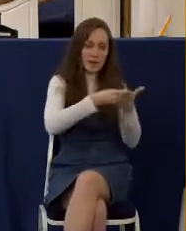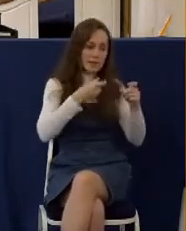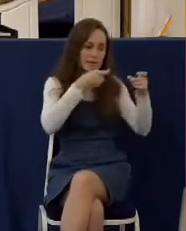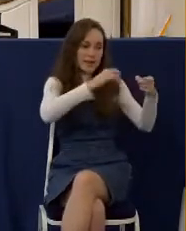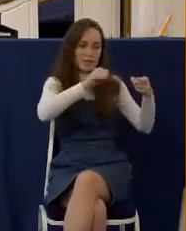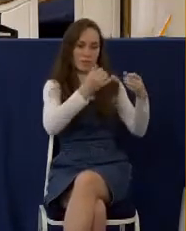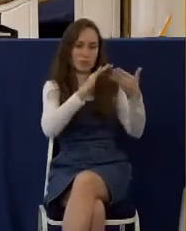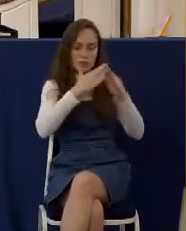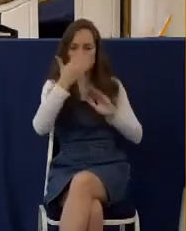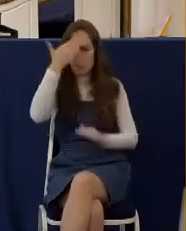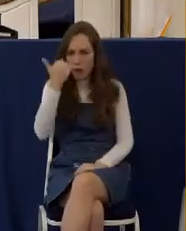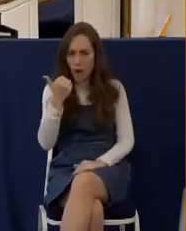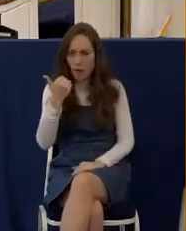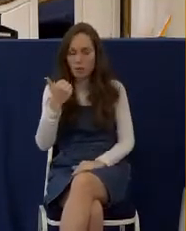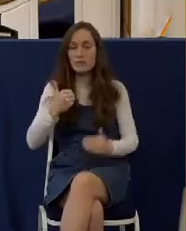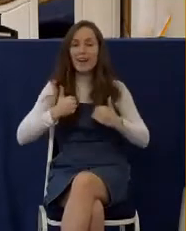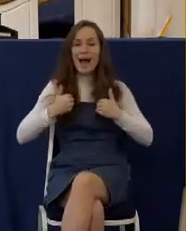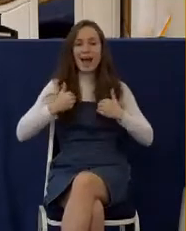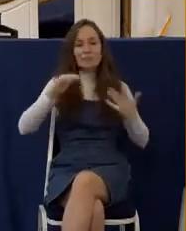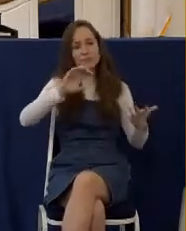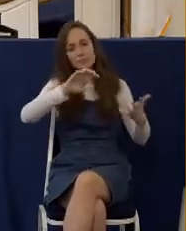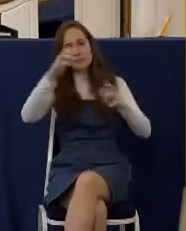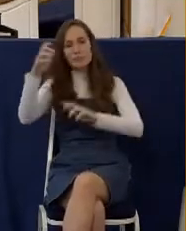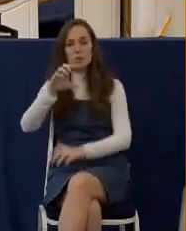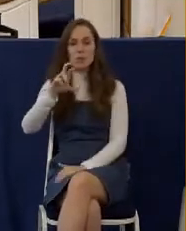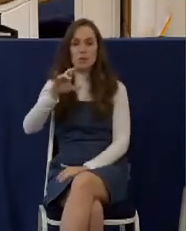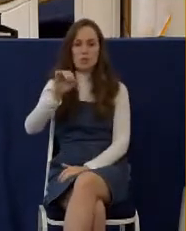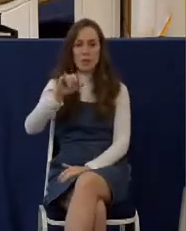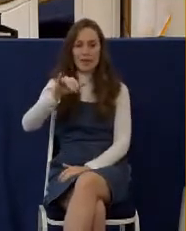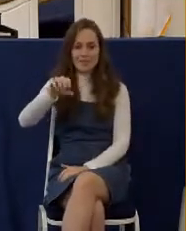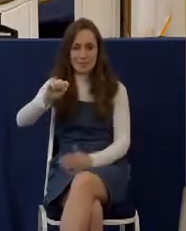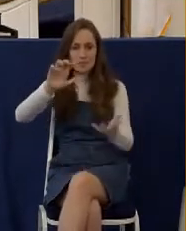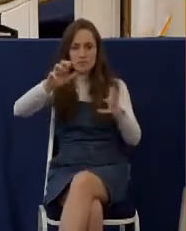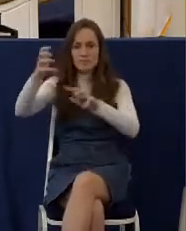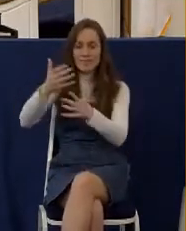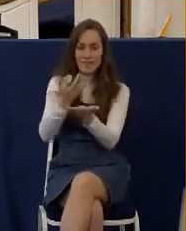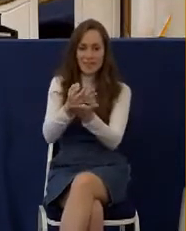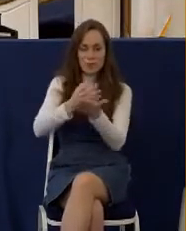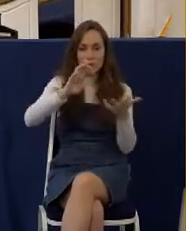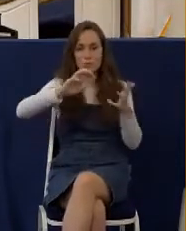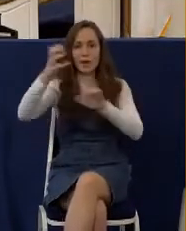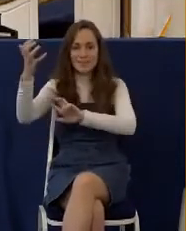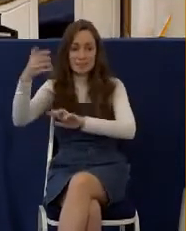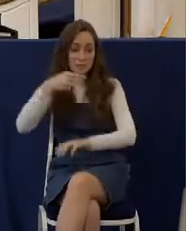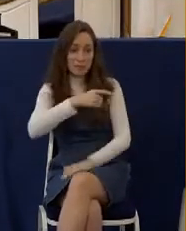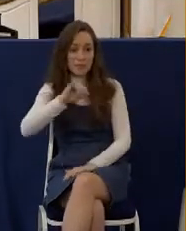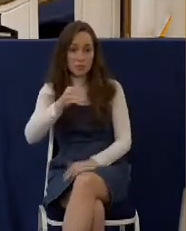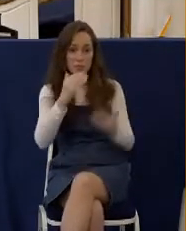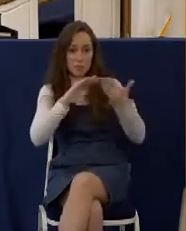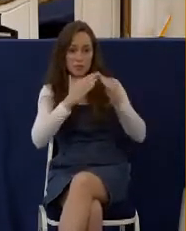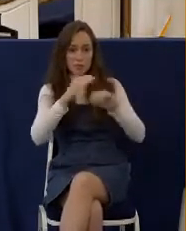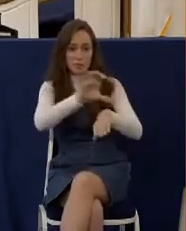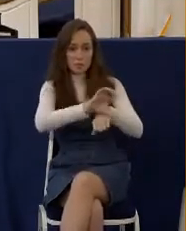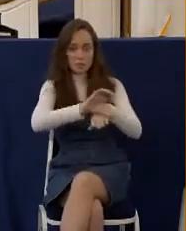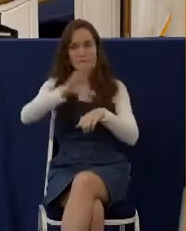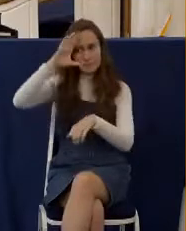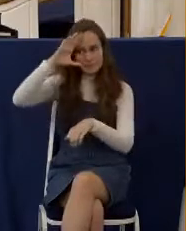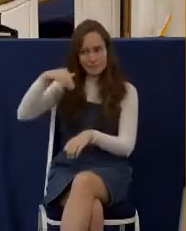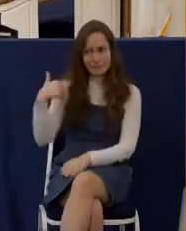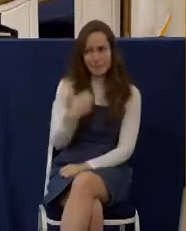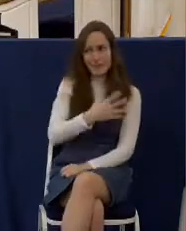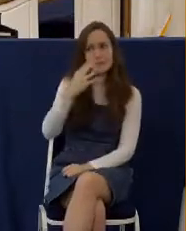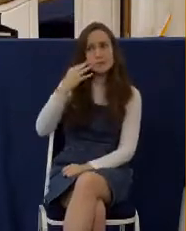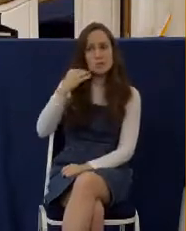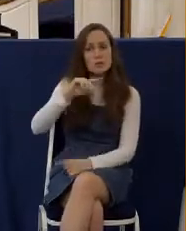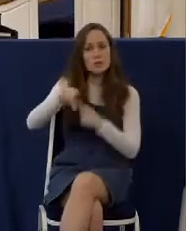was a crisis in the church in Jerusalem, a financial crisis. We know what that's like, right? A financial crisis, when something like